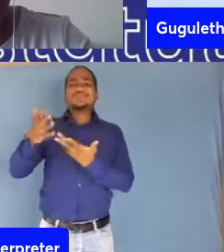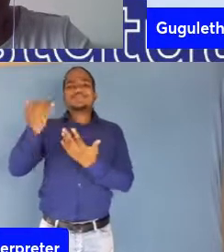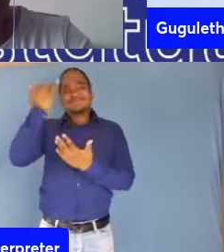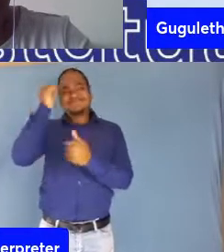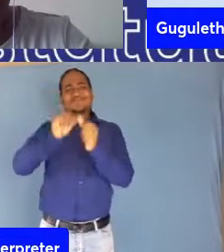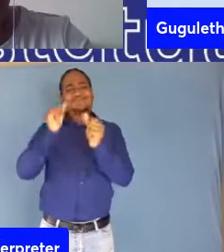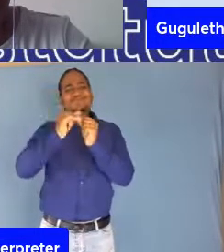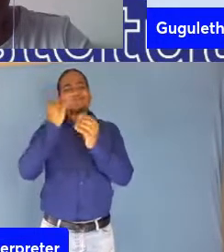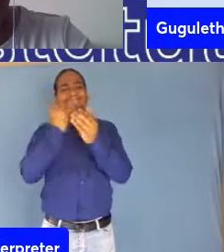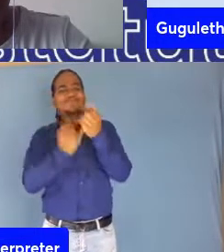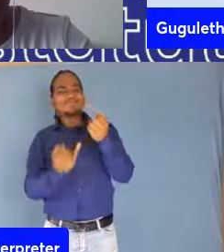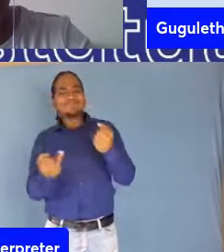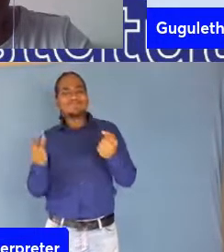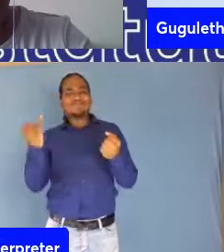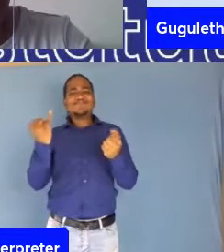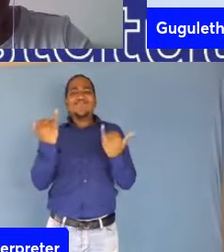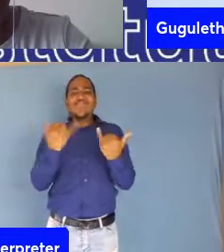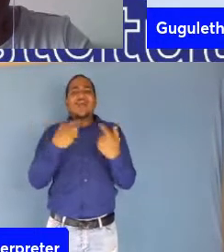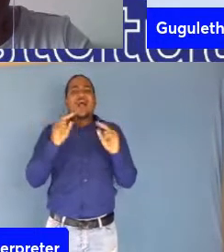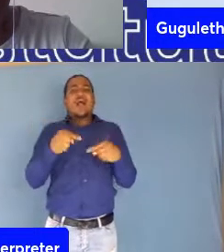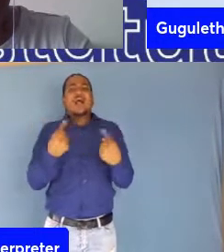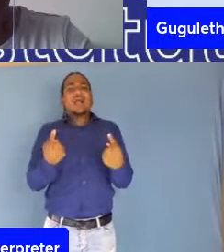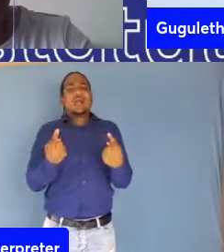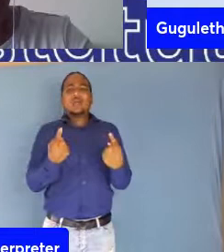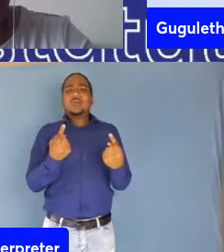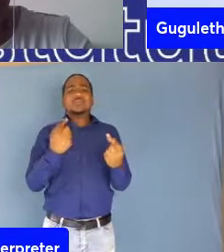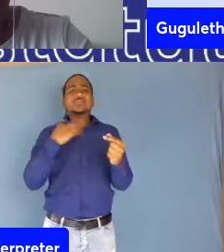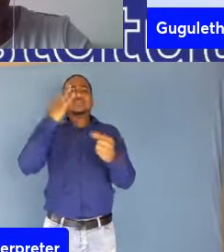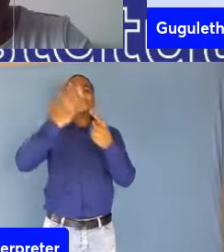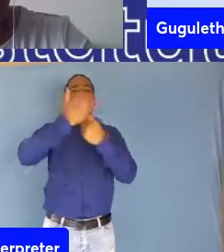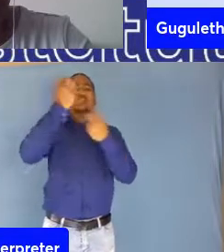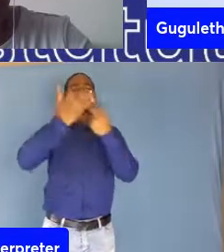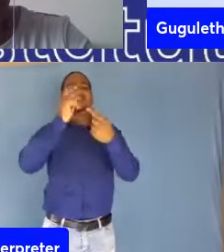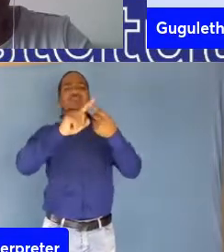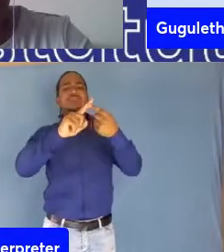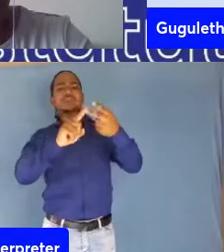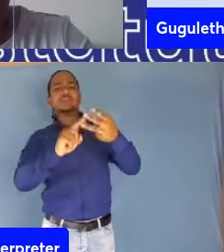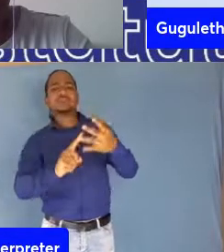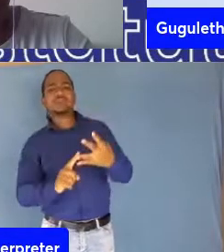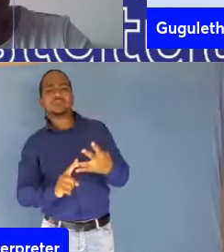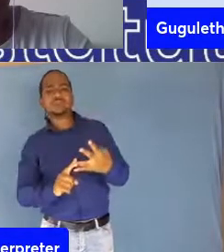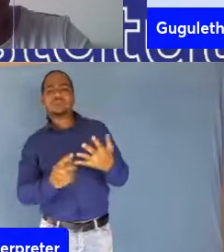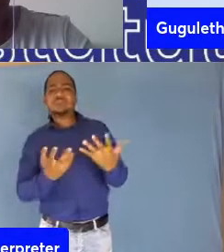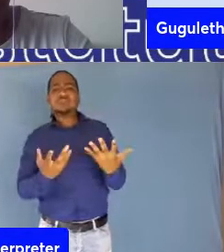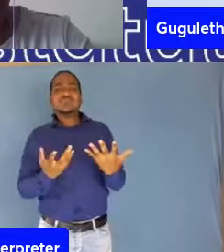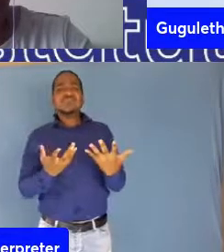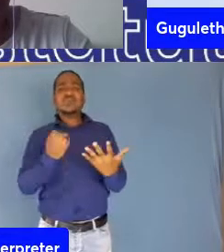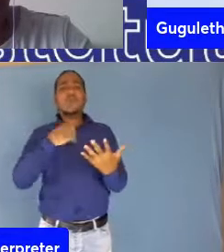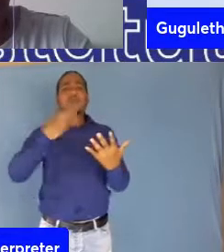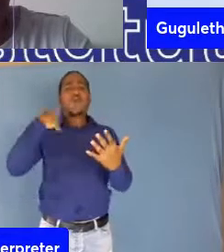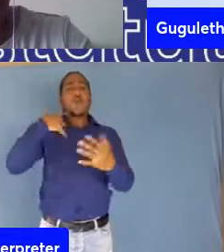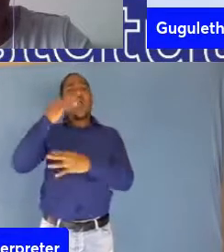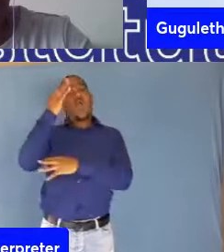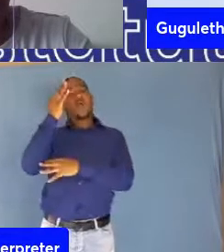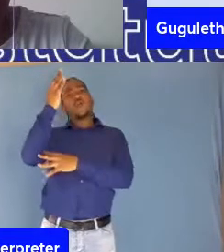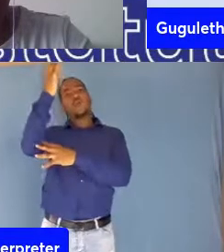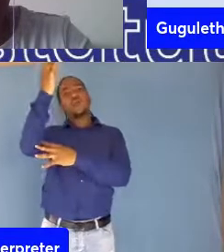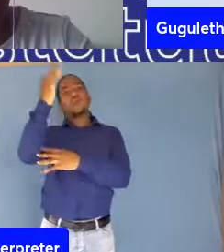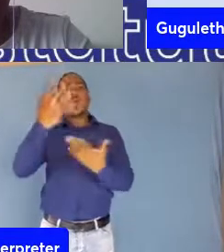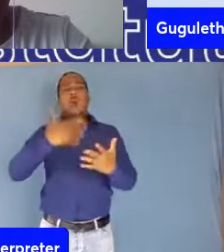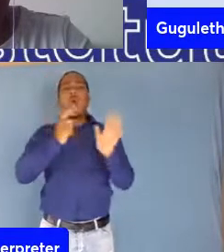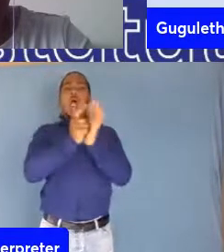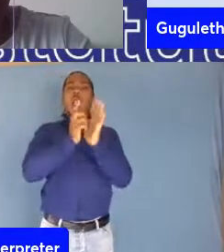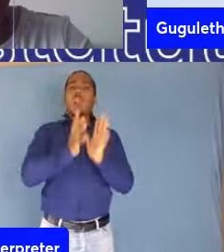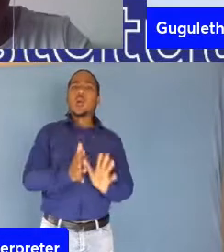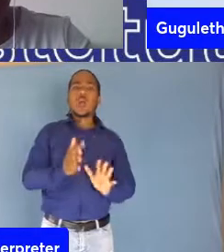can't be that astronaut that I wanted to become, or that lawyer or that doctor I wanted. So you've got to make